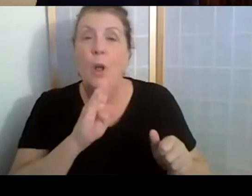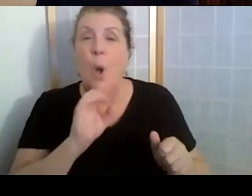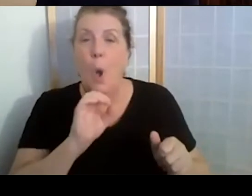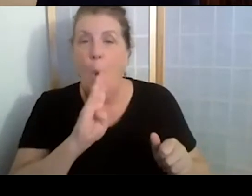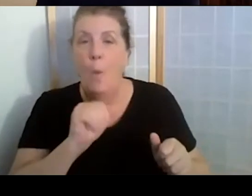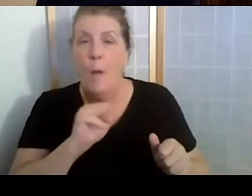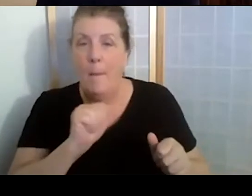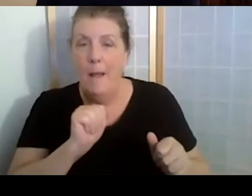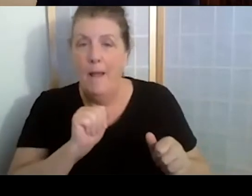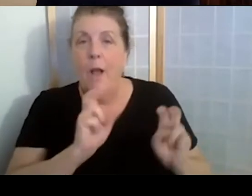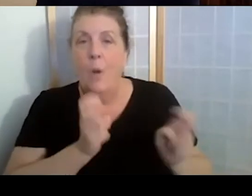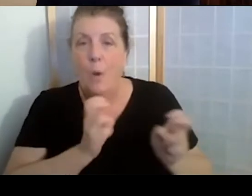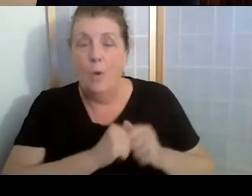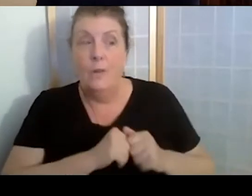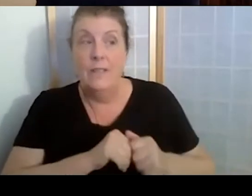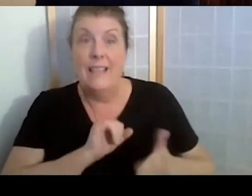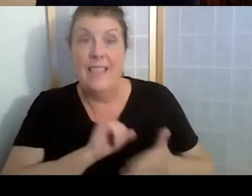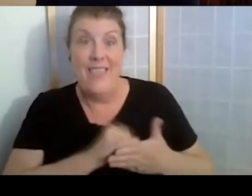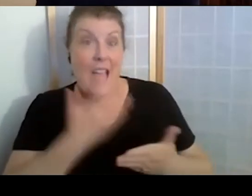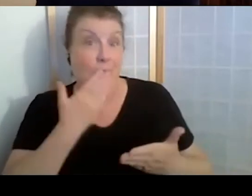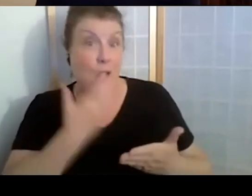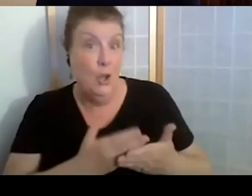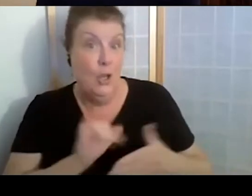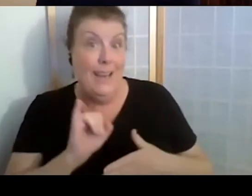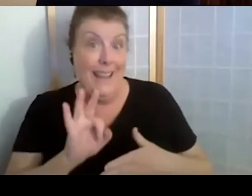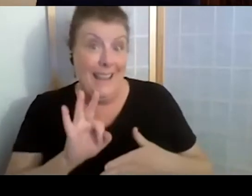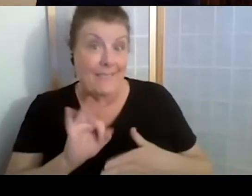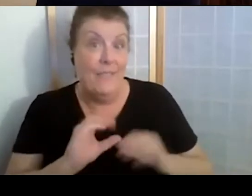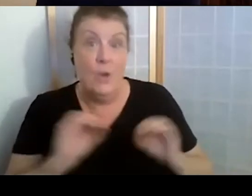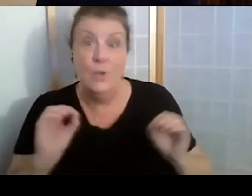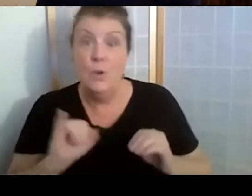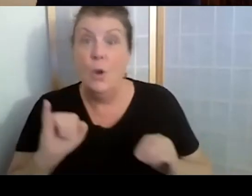in television writing, there's icebergs everywhere. Touche.